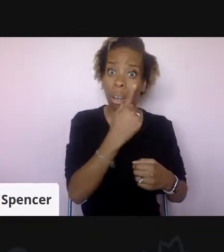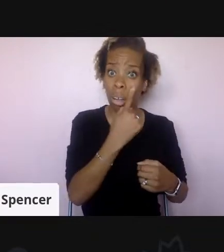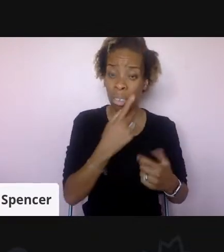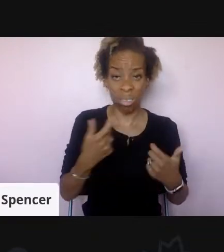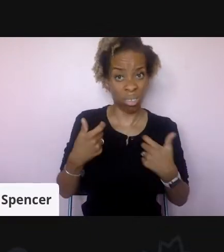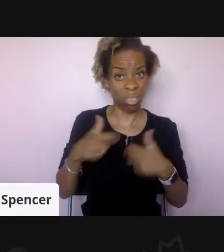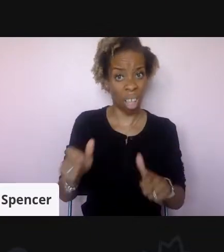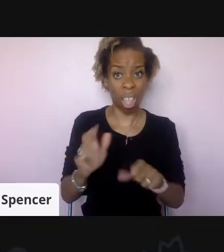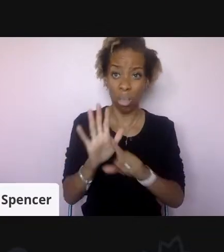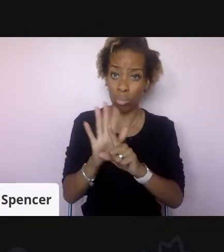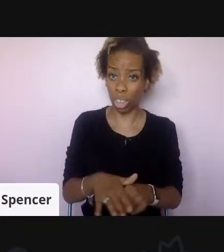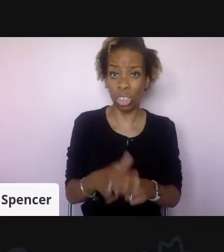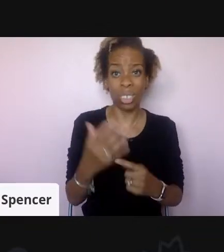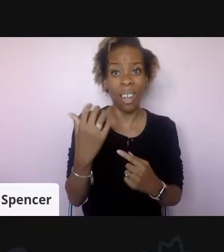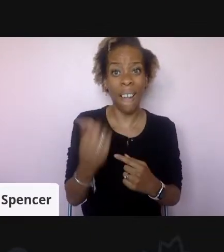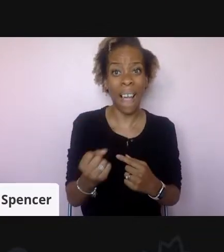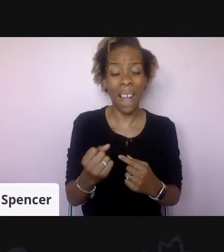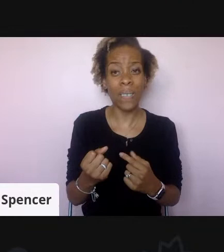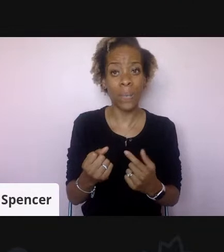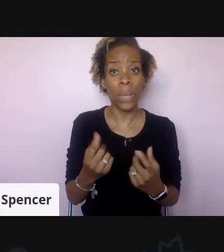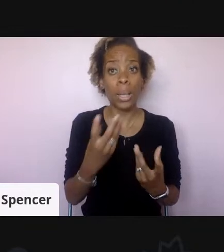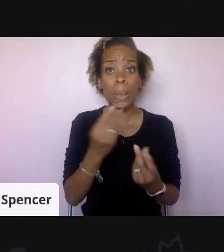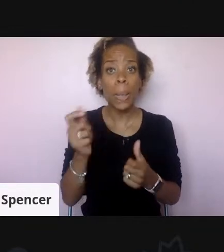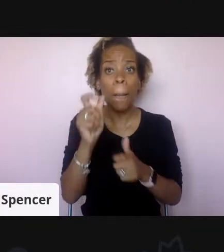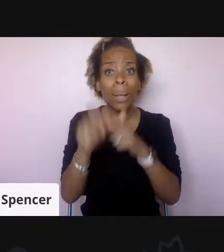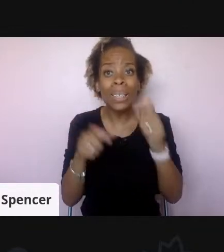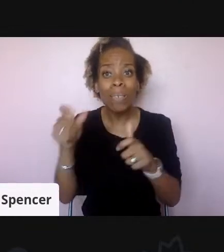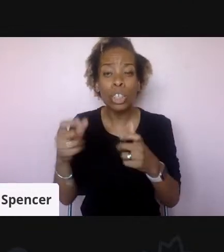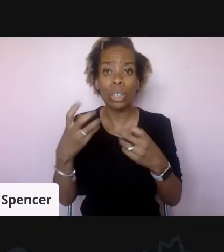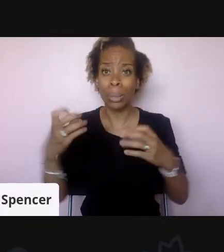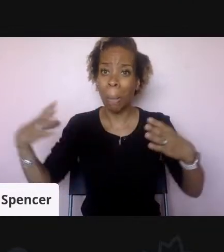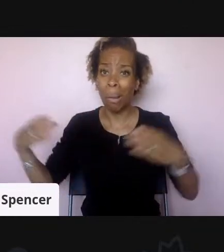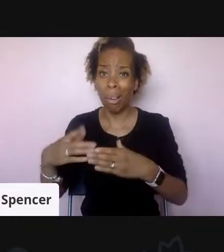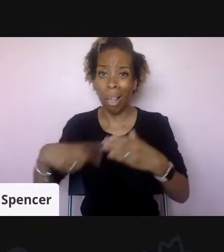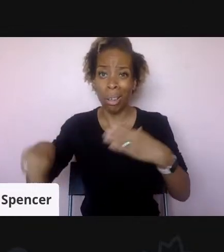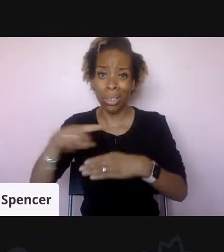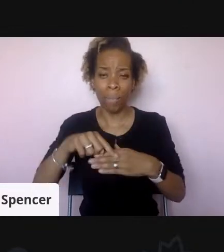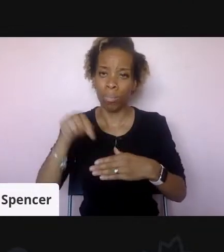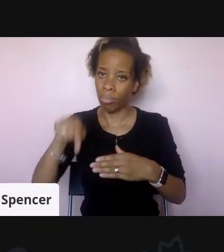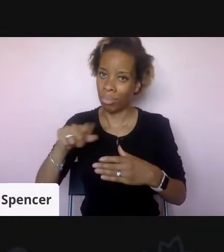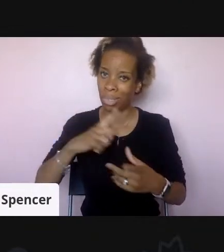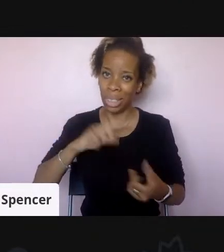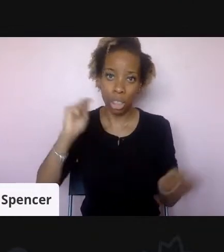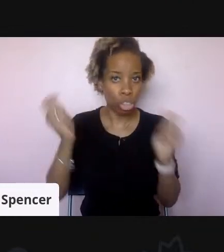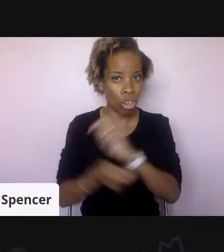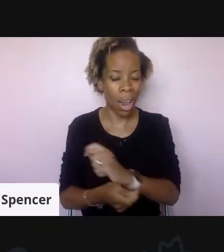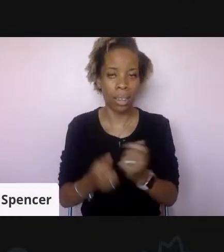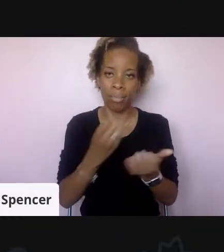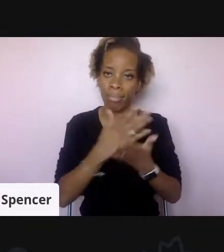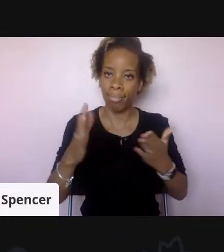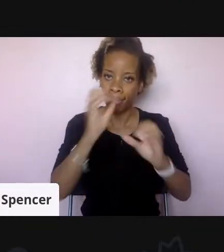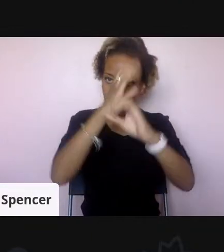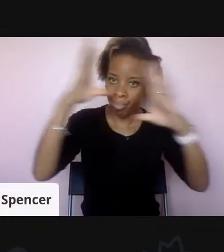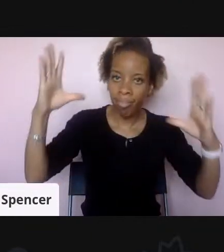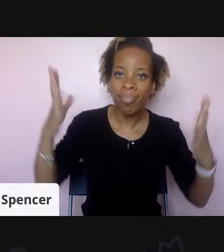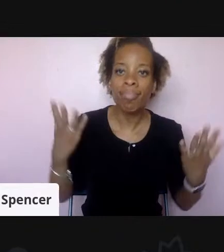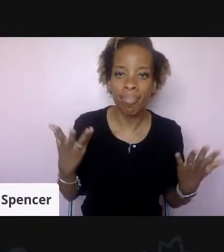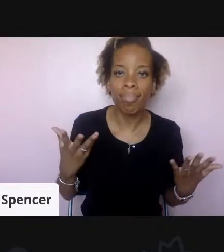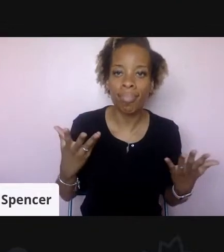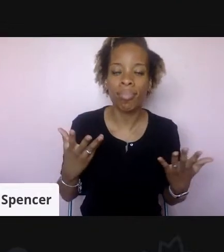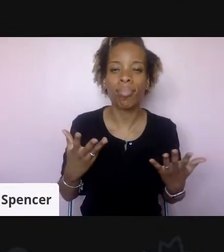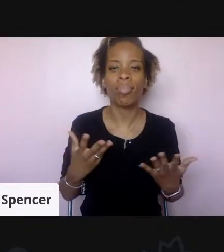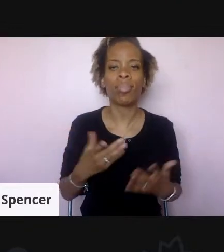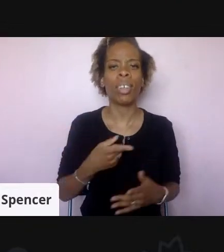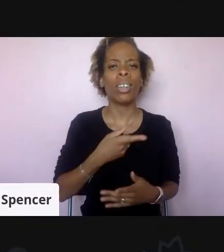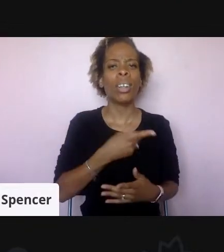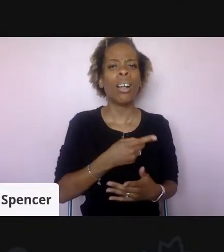collective and individual psyche. So that really needs checking. The lives and responsibilities of LGBT